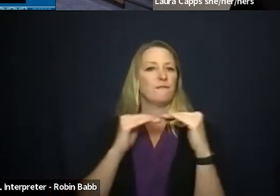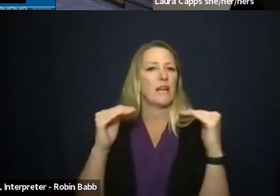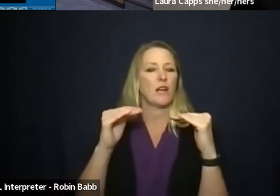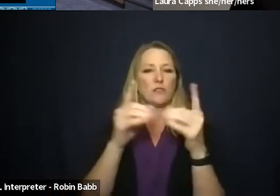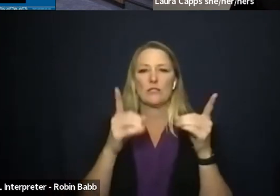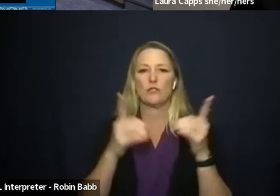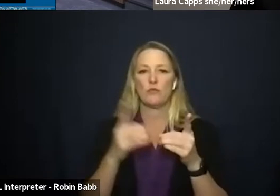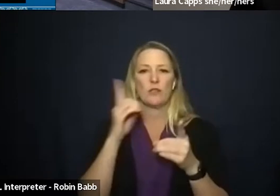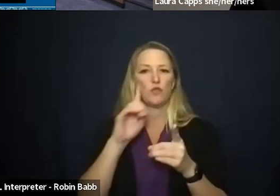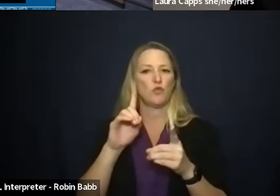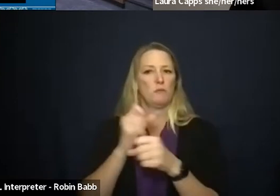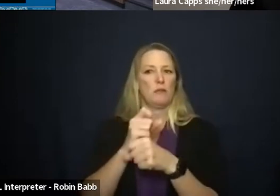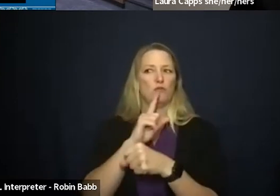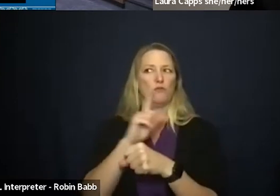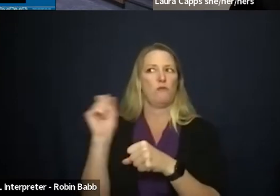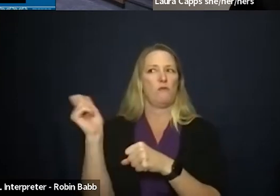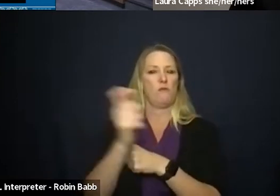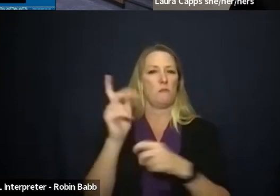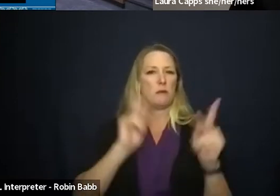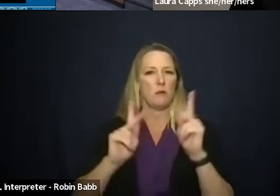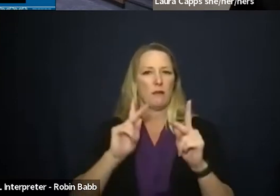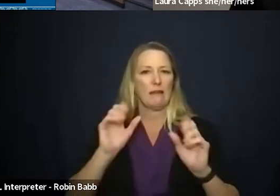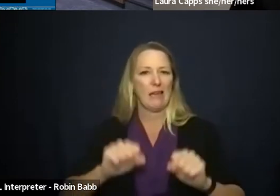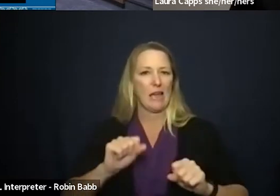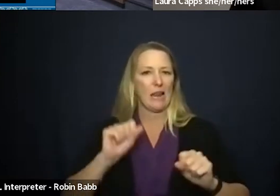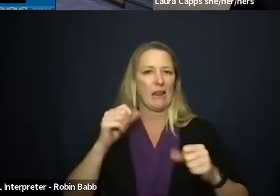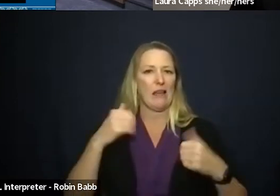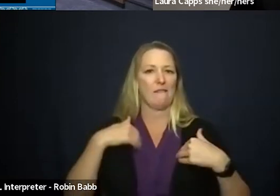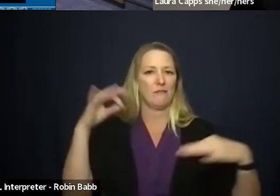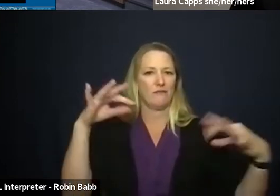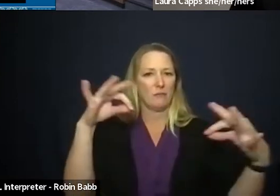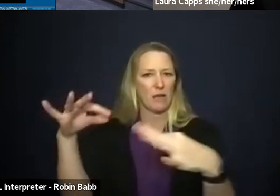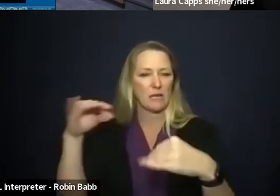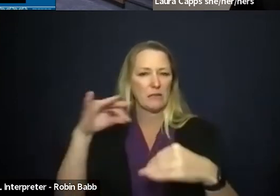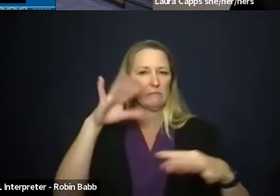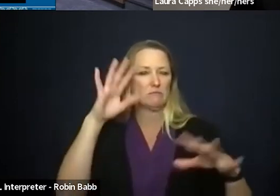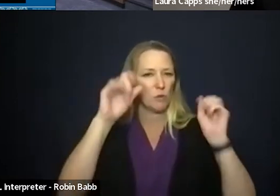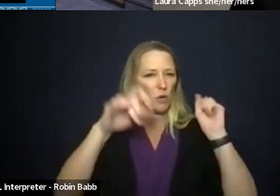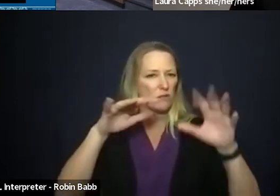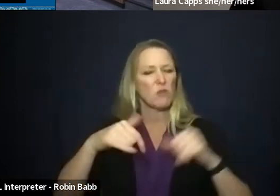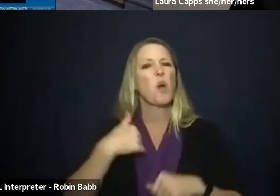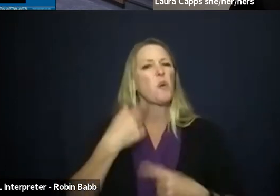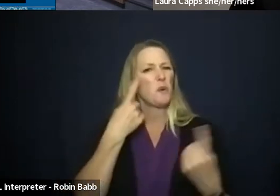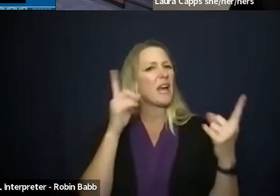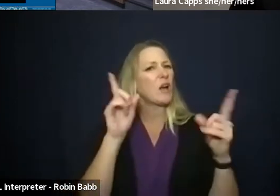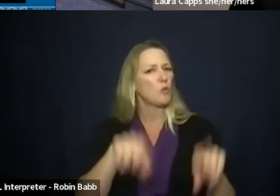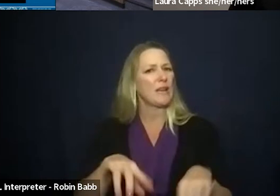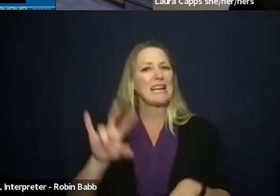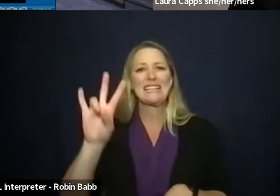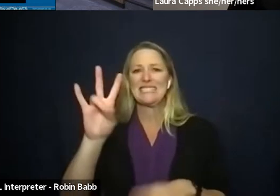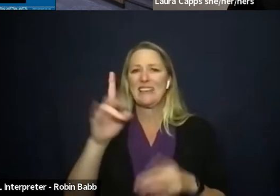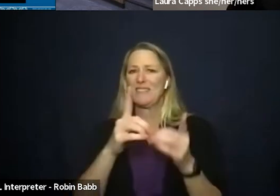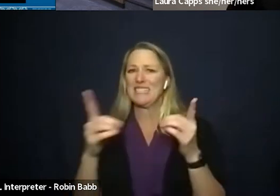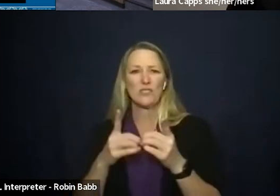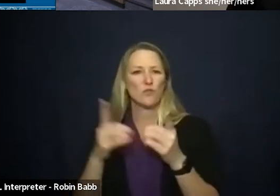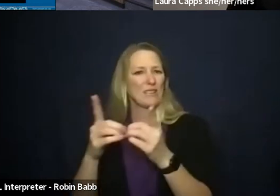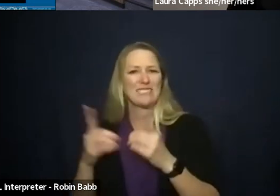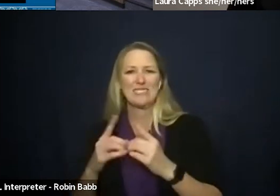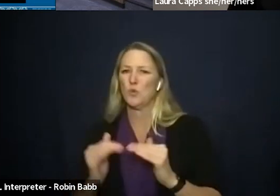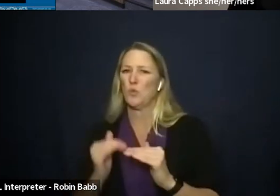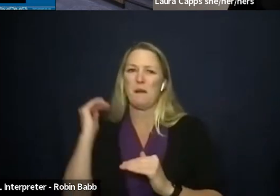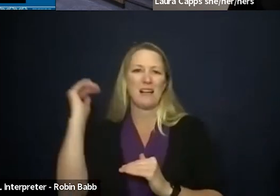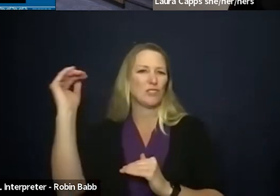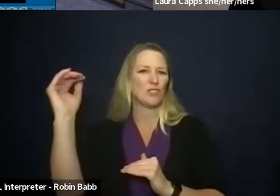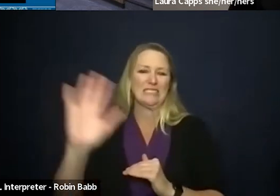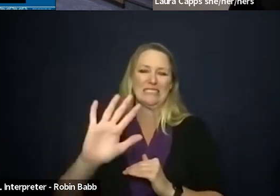spirit of complying with the california voting rights act we agree with others that seven districts as some of the maps propose is too many and runs the